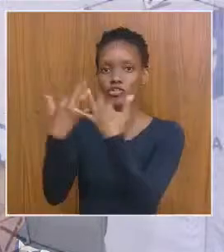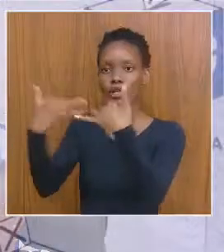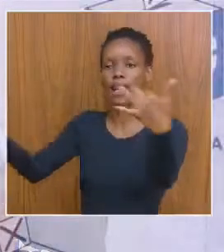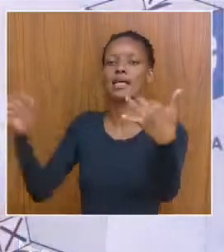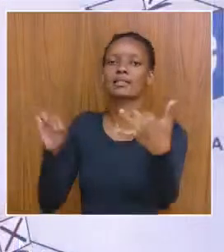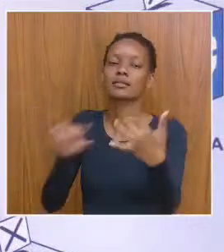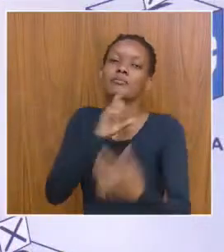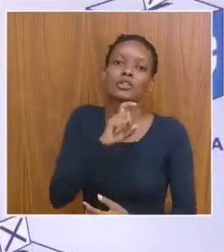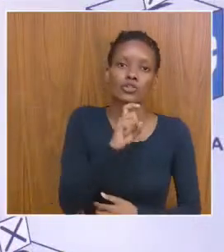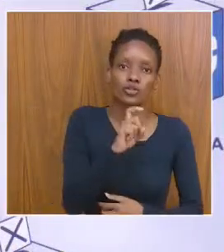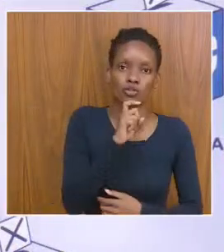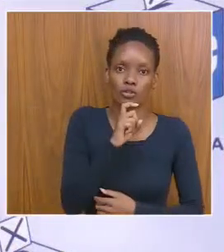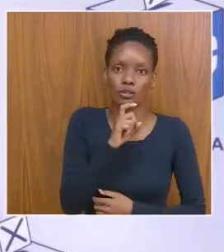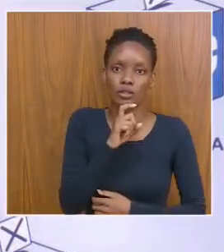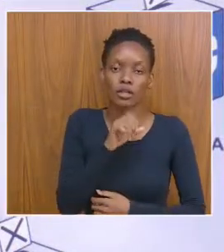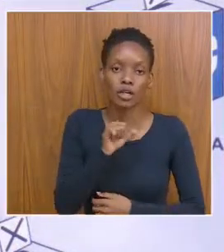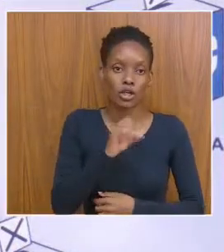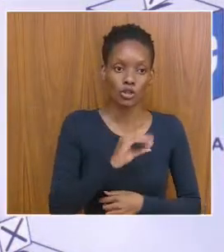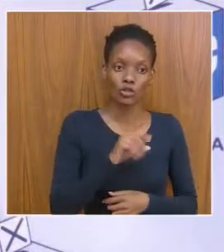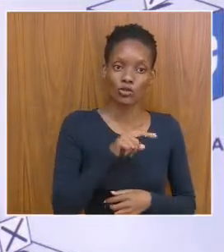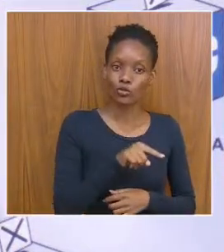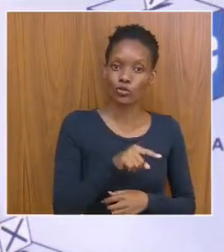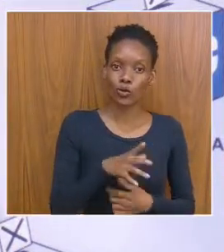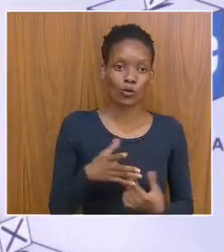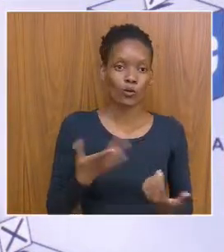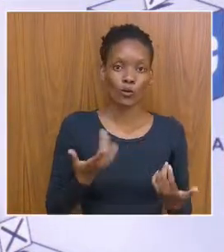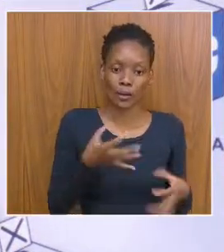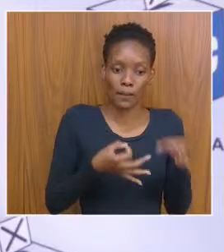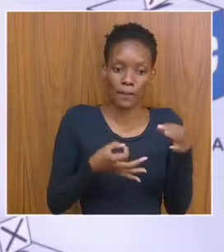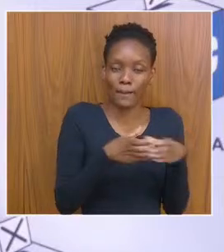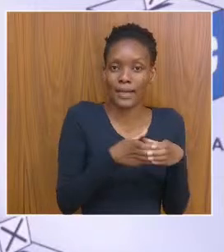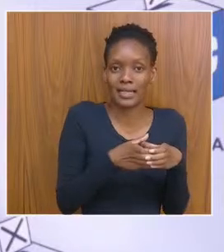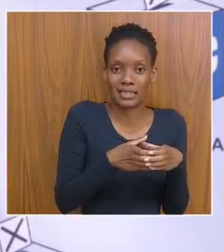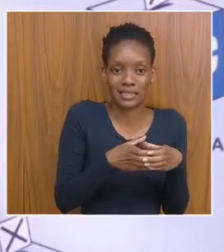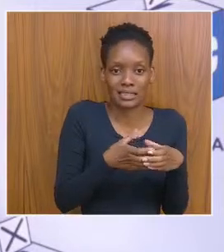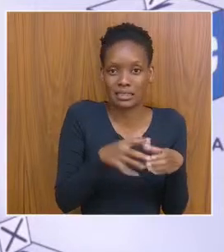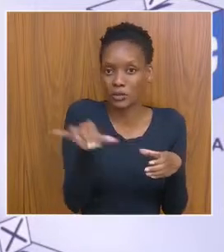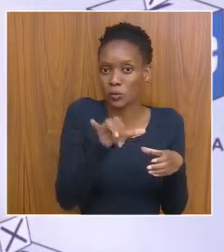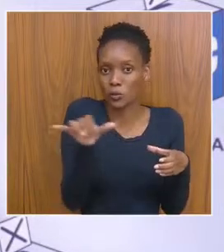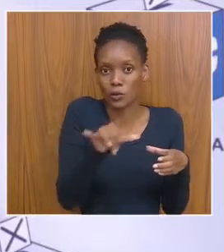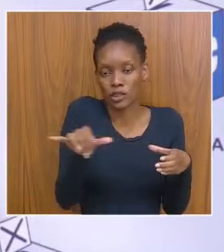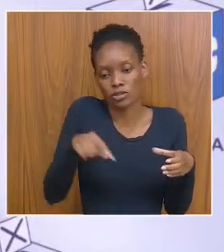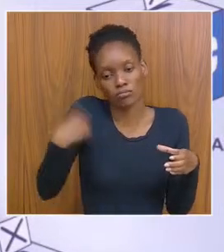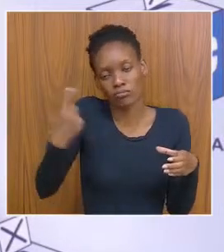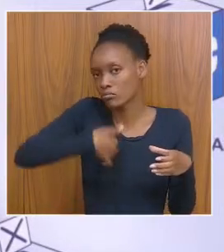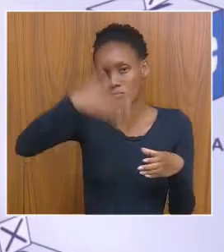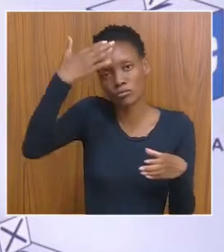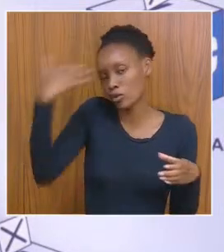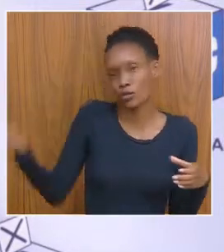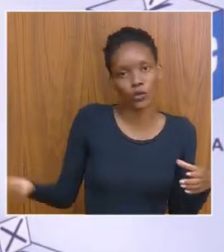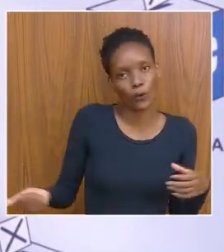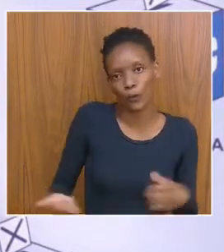So as to whether she remains a member of this or the other party, it's a matter unknown to us.